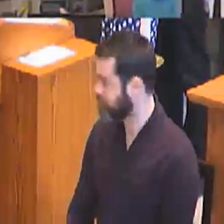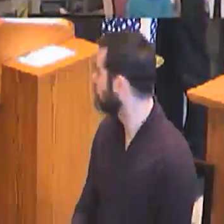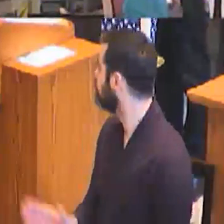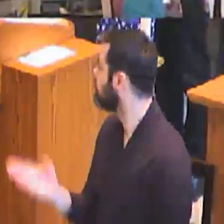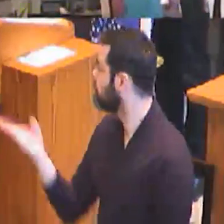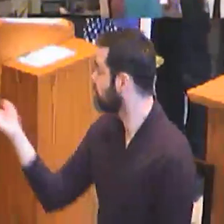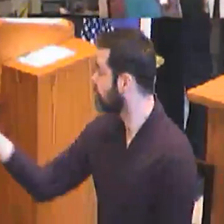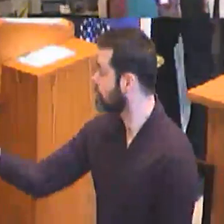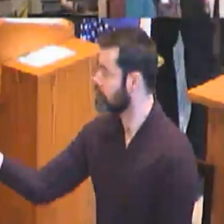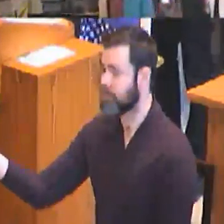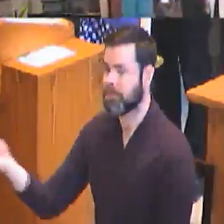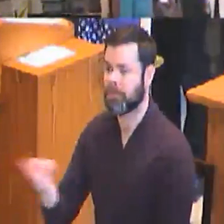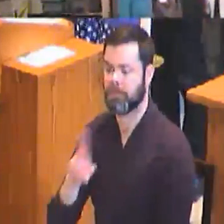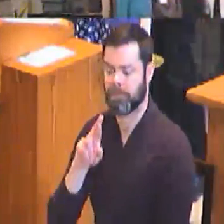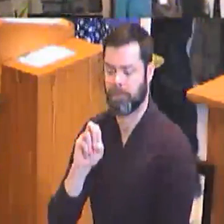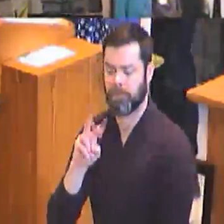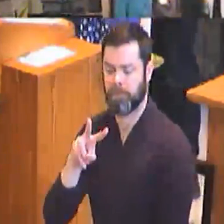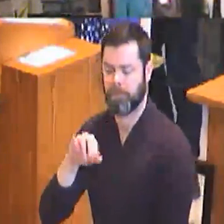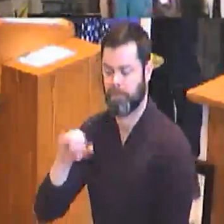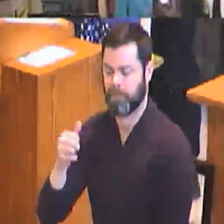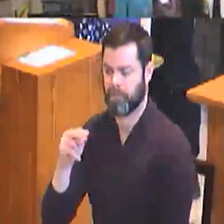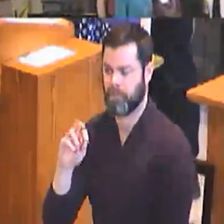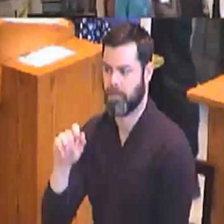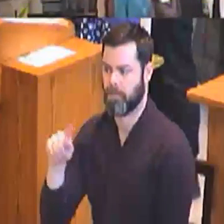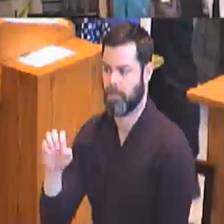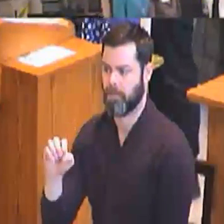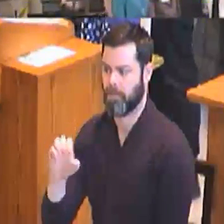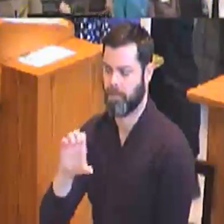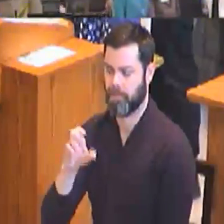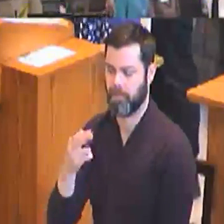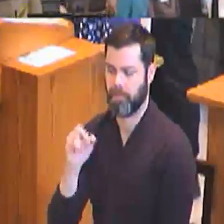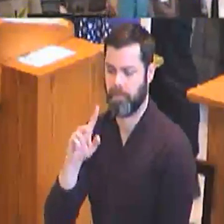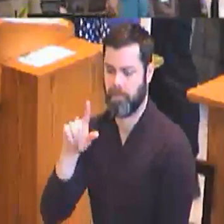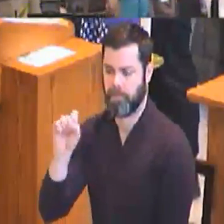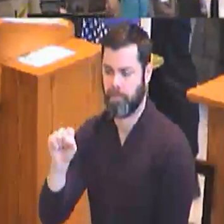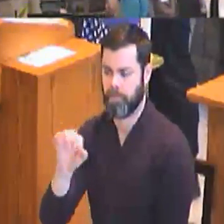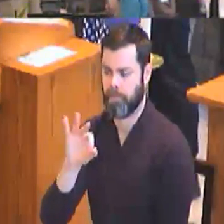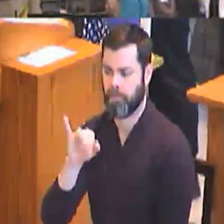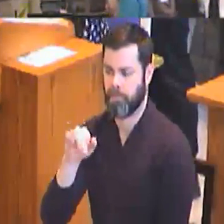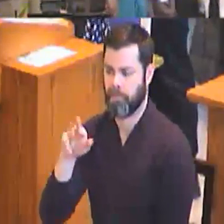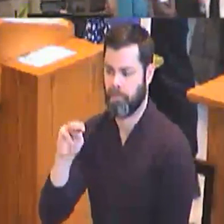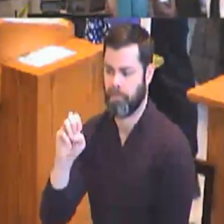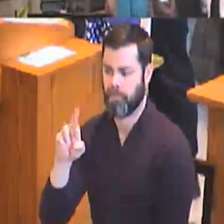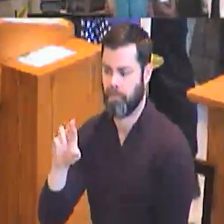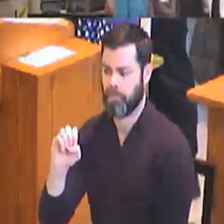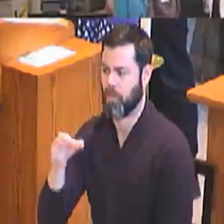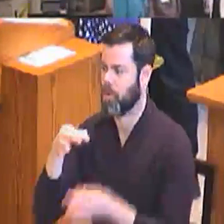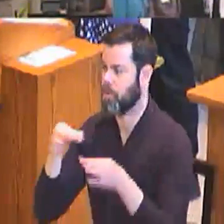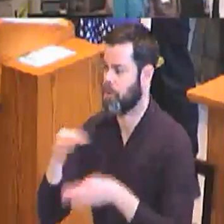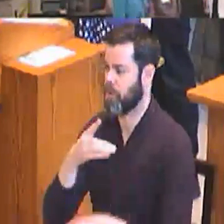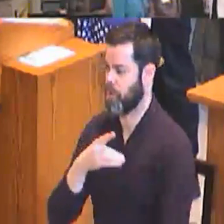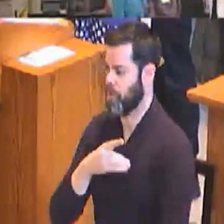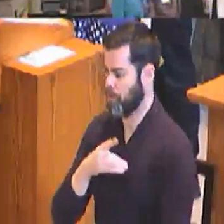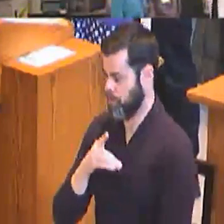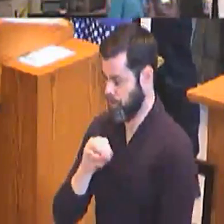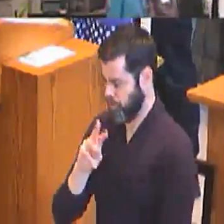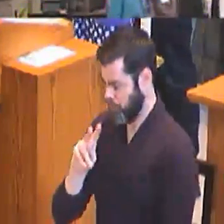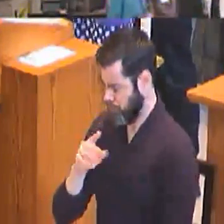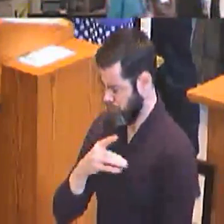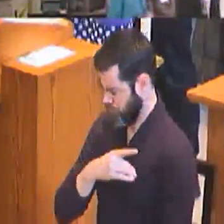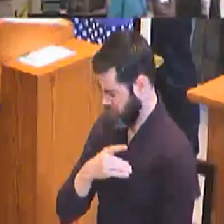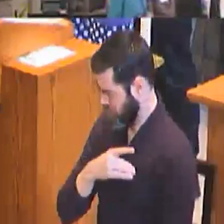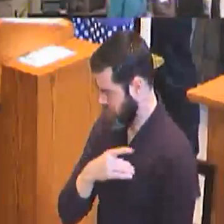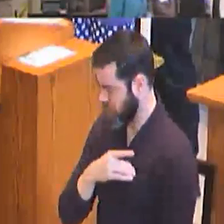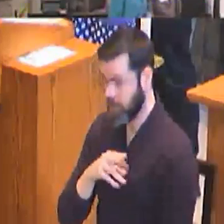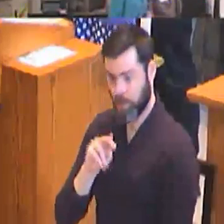Charles Fillmore, co-founder of Unity, defined Unity in this way: Unity is a link